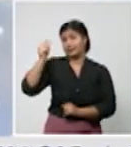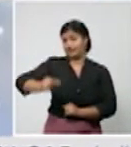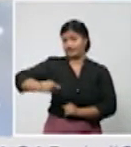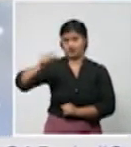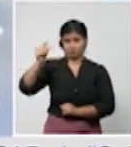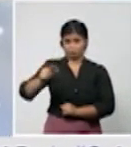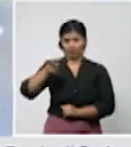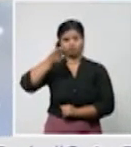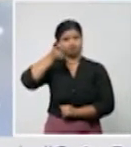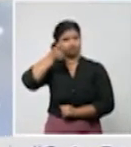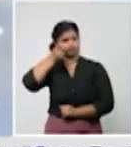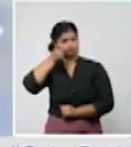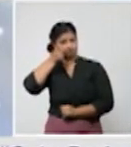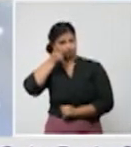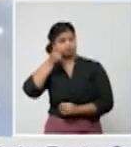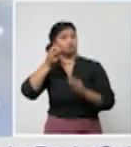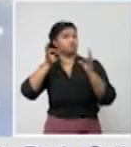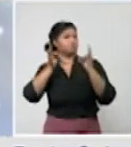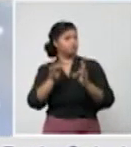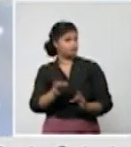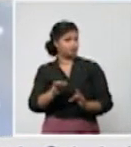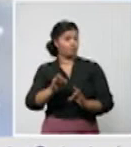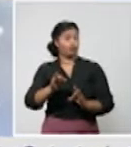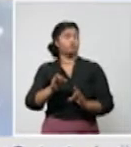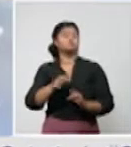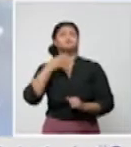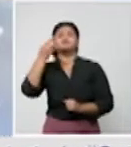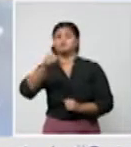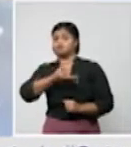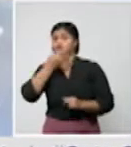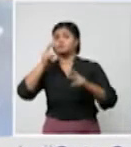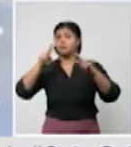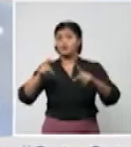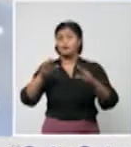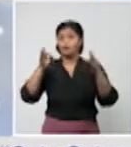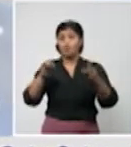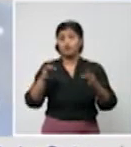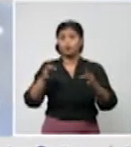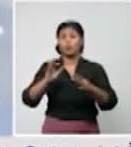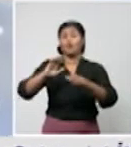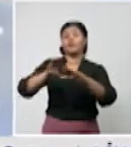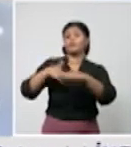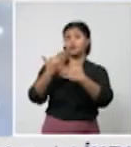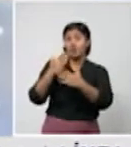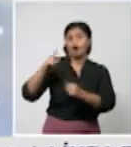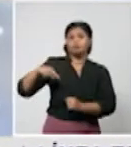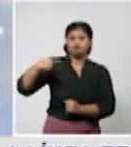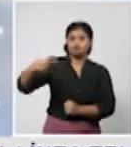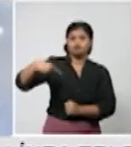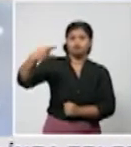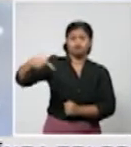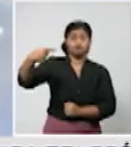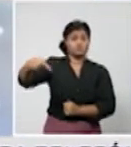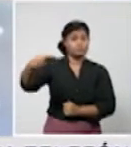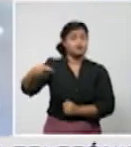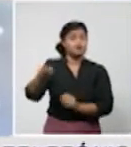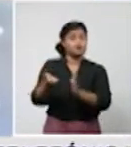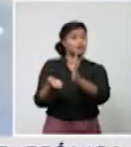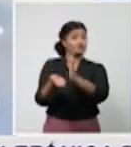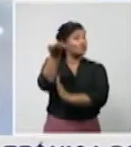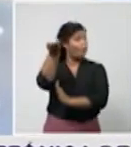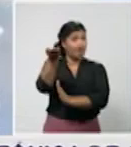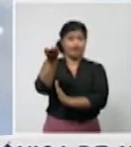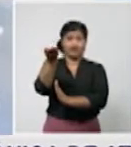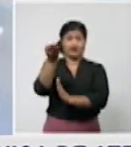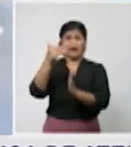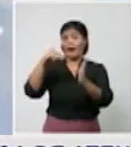6,467 and have been asked about this increasing figure. The fact is that this includes discharged people for the disease after being 10